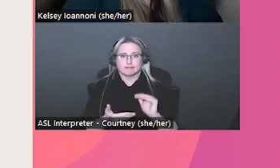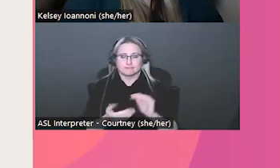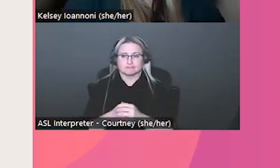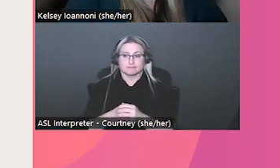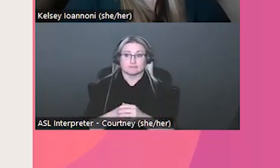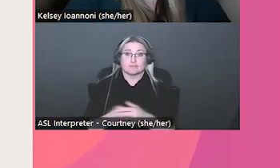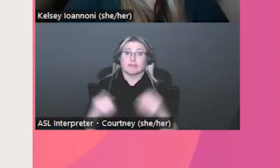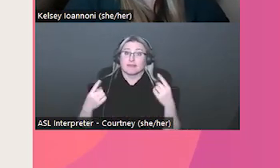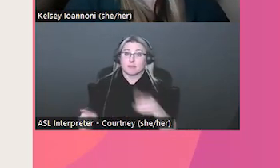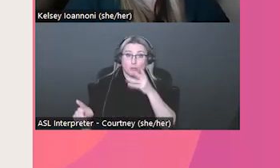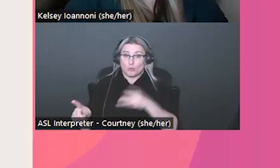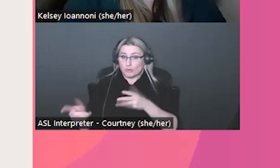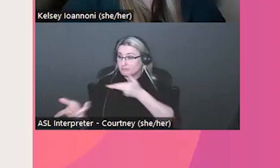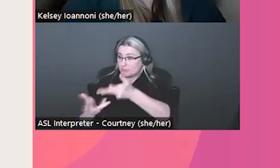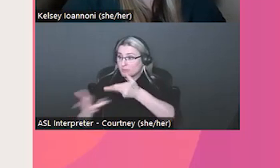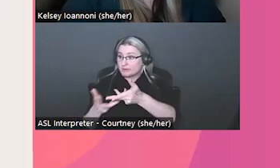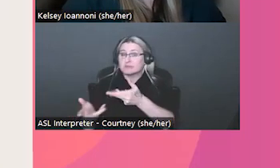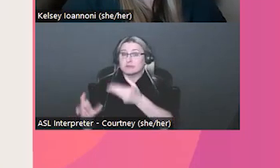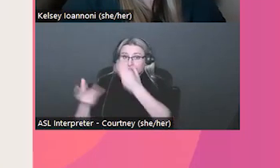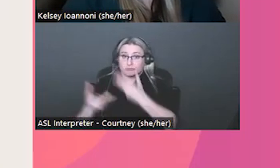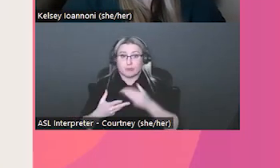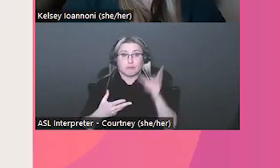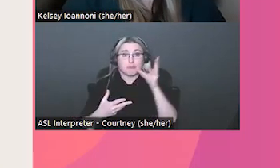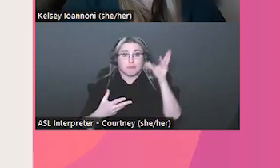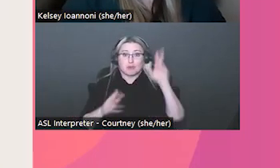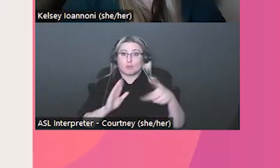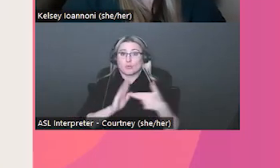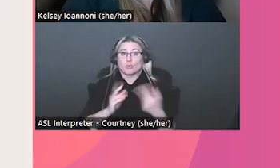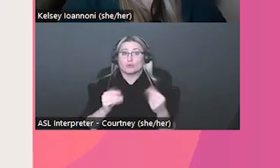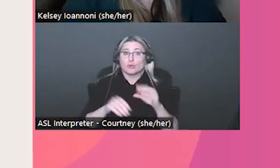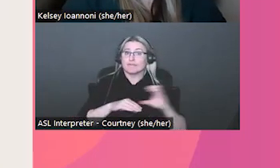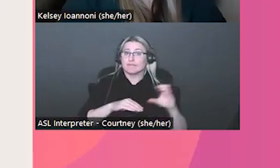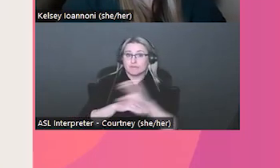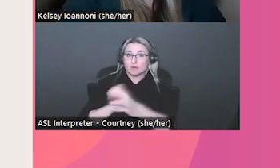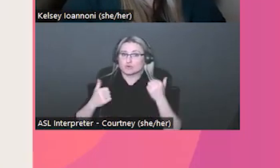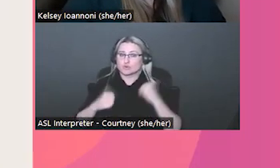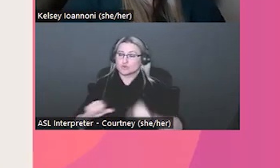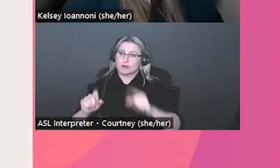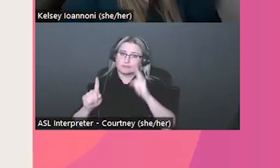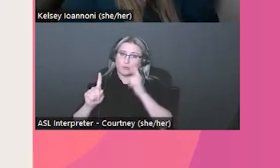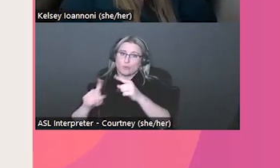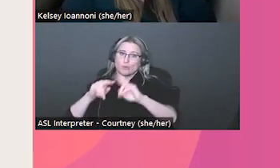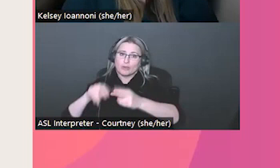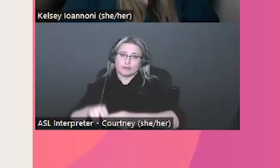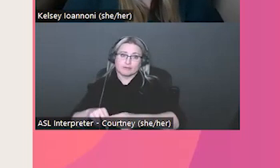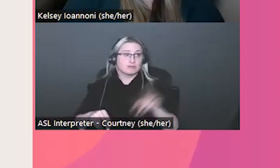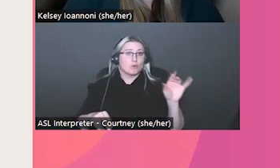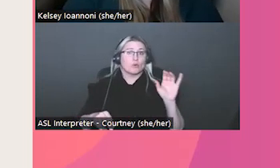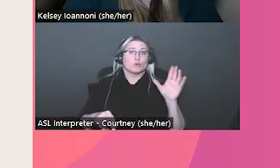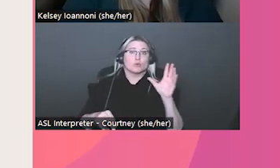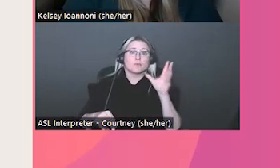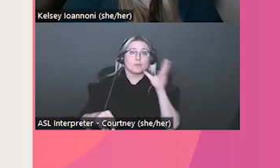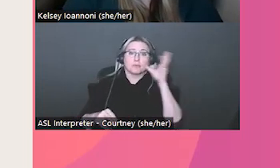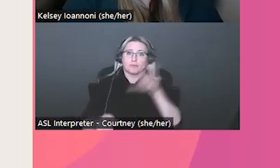I spoke to discussed the role of their parents in their forced attempts at weight loss as children, and the involvement of their parents in their healthcare